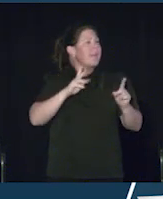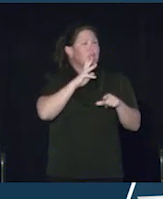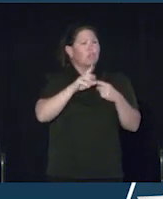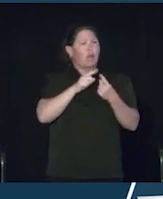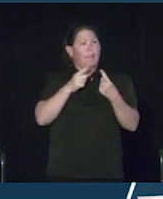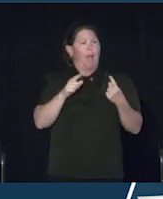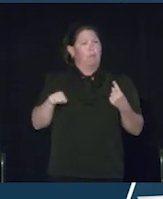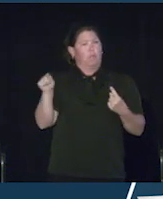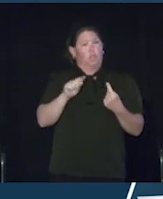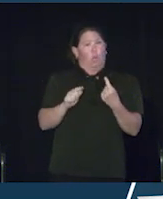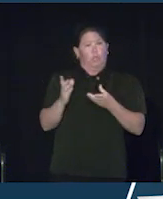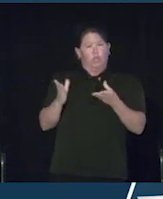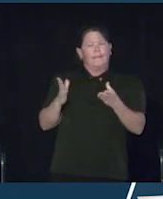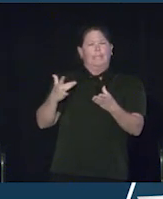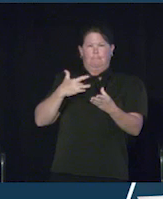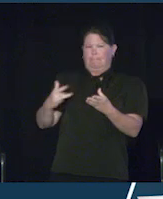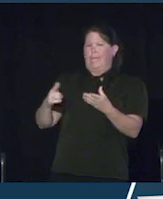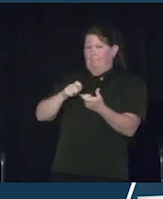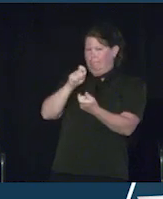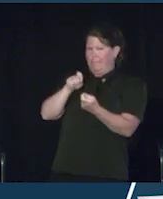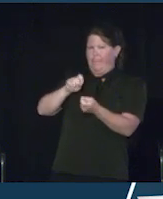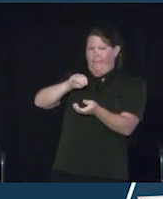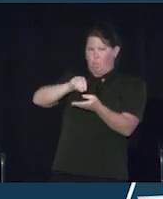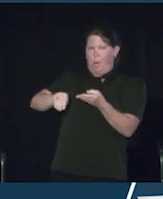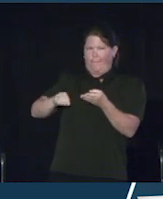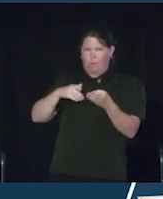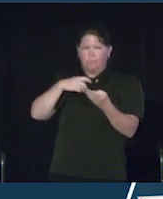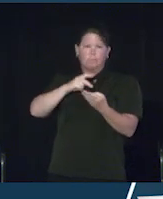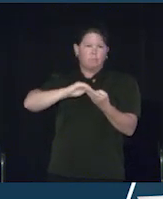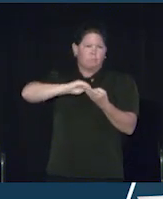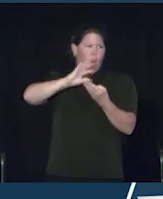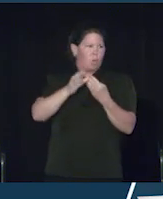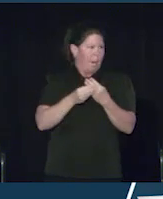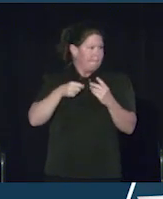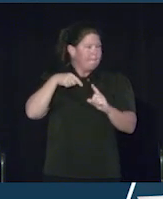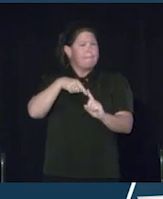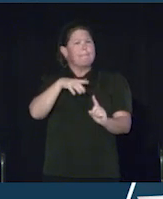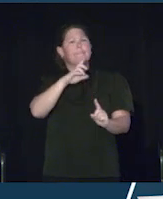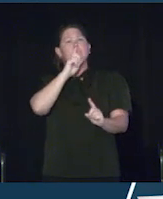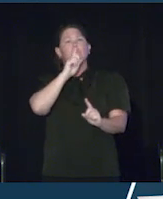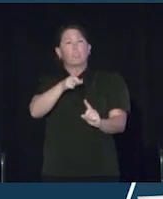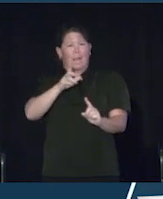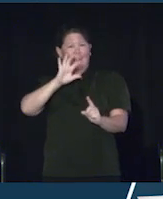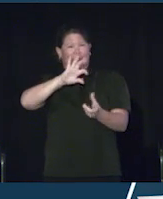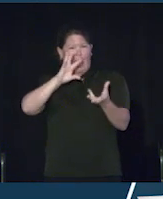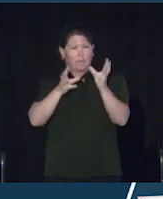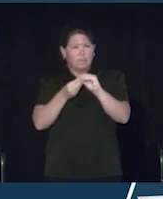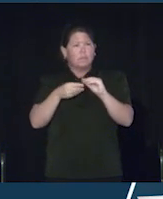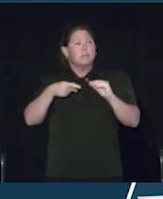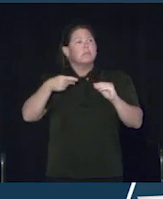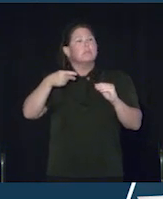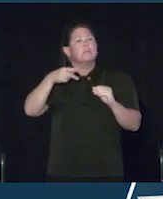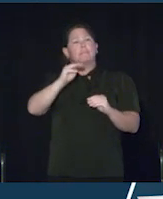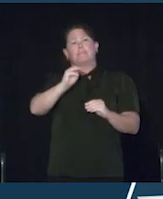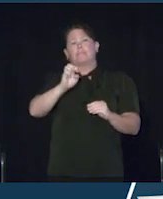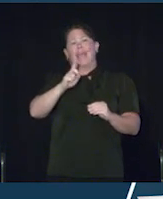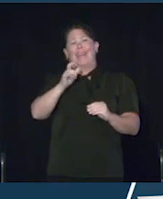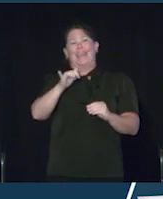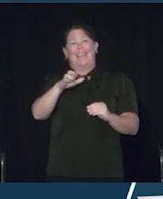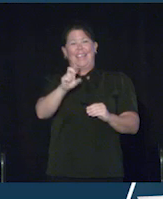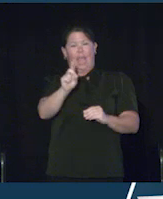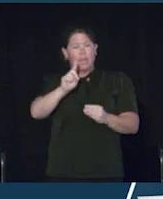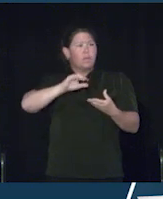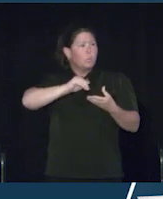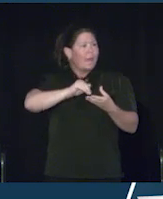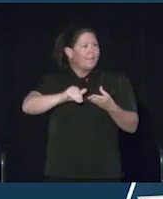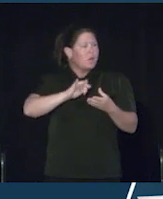most likely going to be through this particular waiver program. And it's a home and community-based waiver. It's a Medicaid waiver that